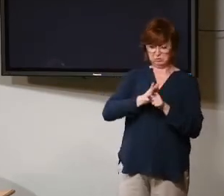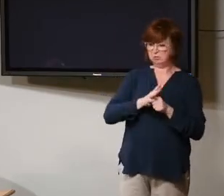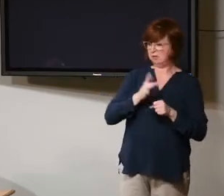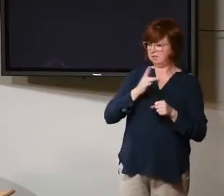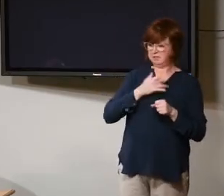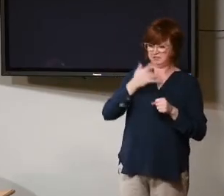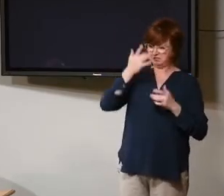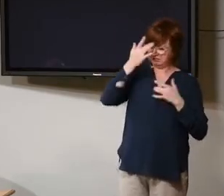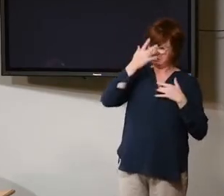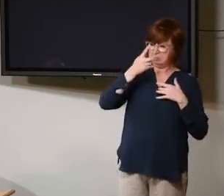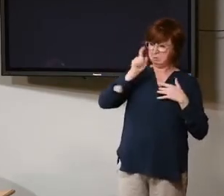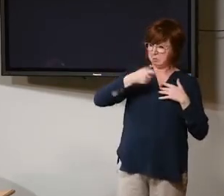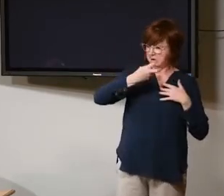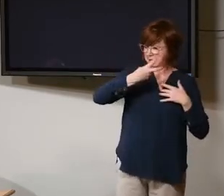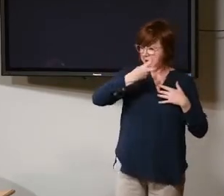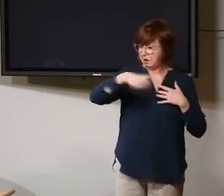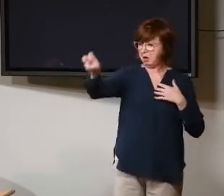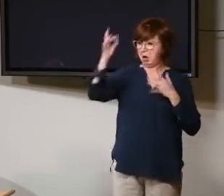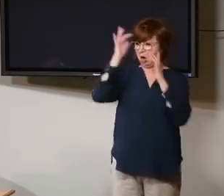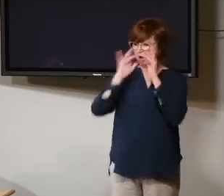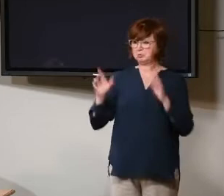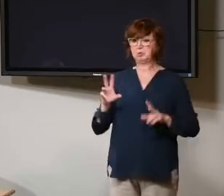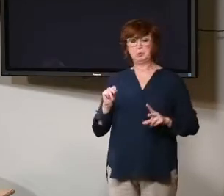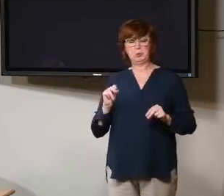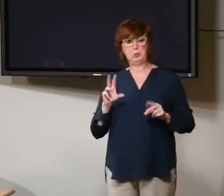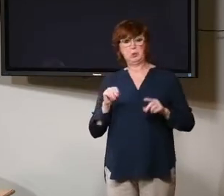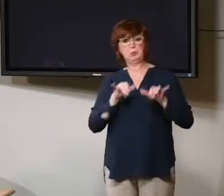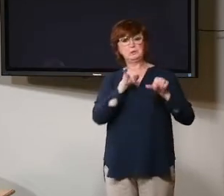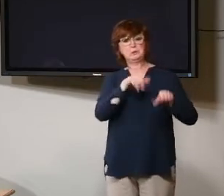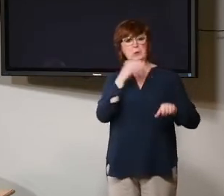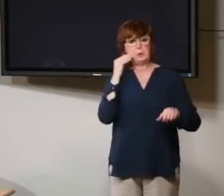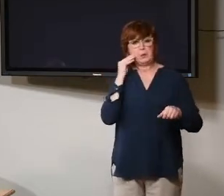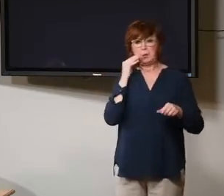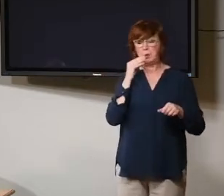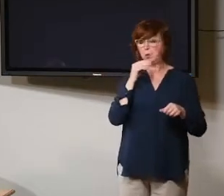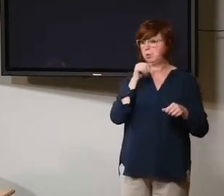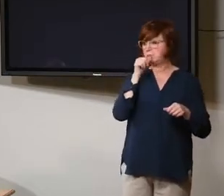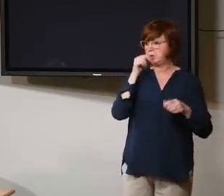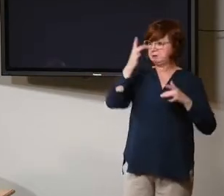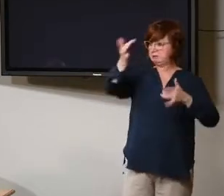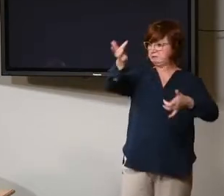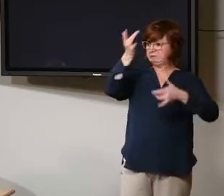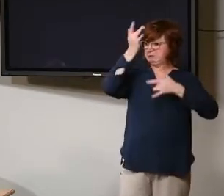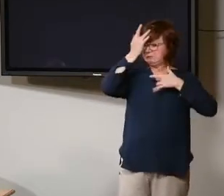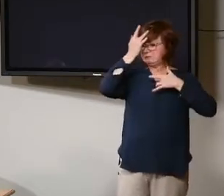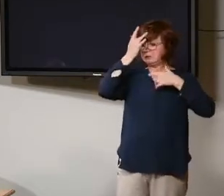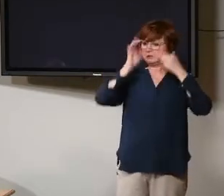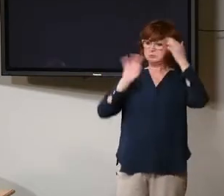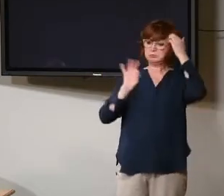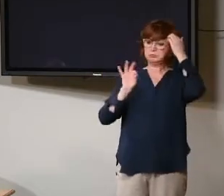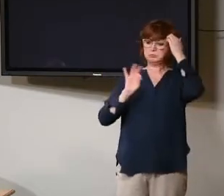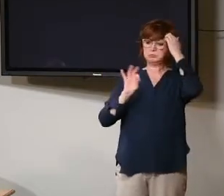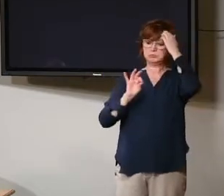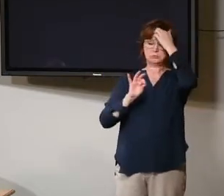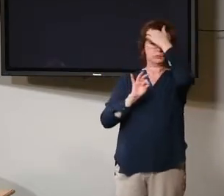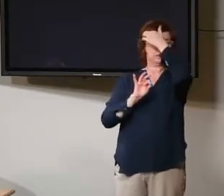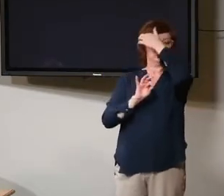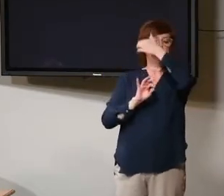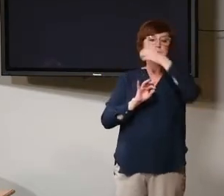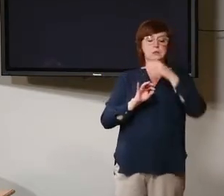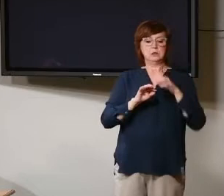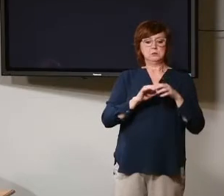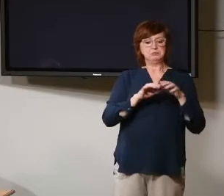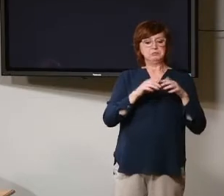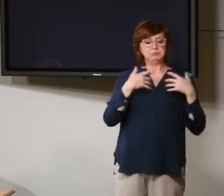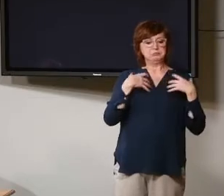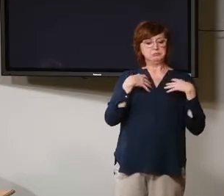2 weeks, they clear the infection. Some require a short period of hospitalization, which may be as little as less than a week, and